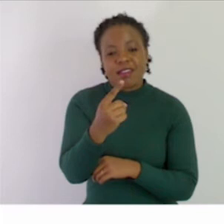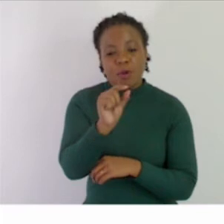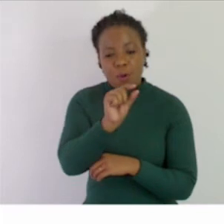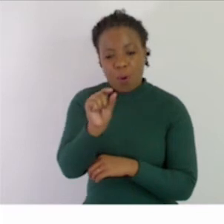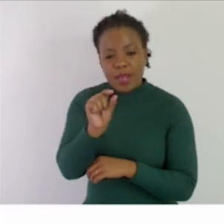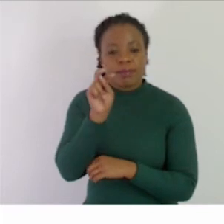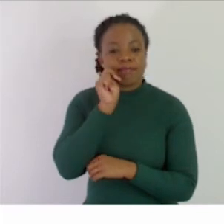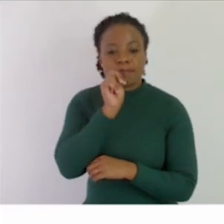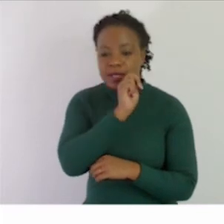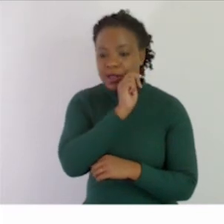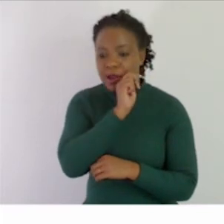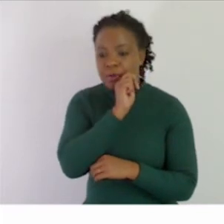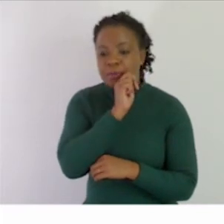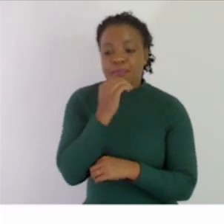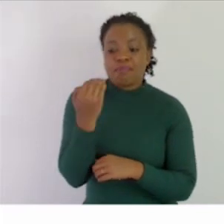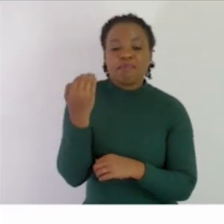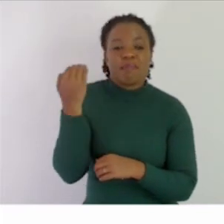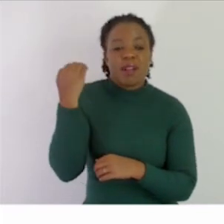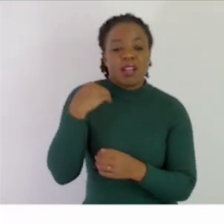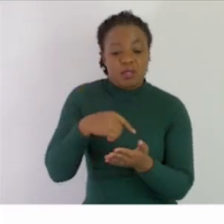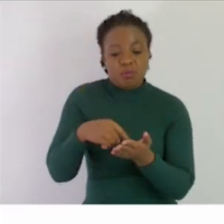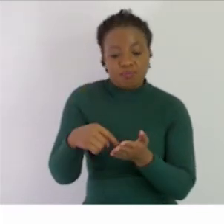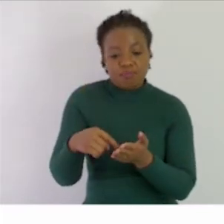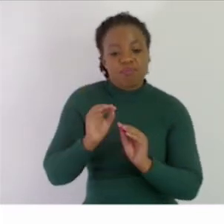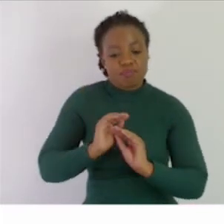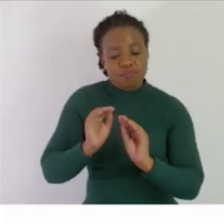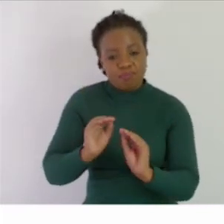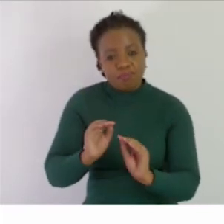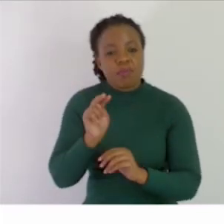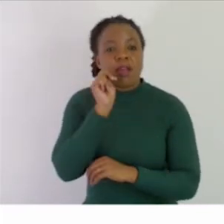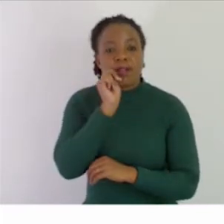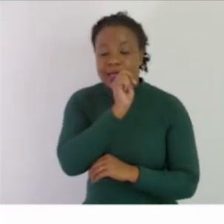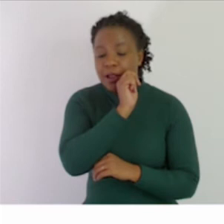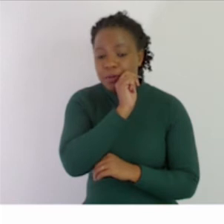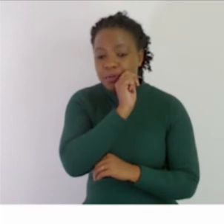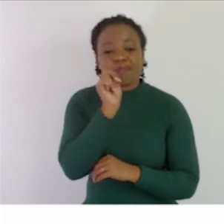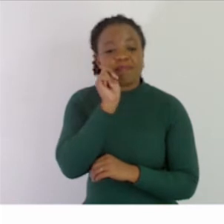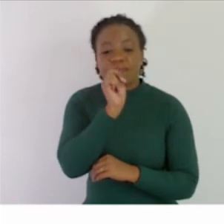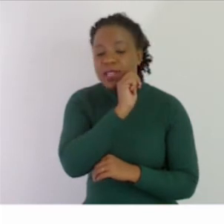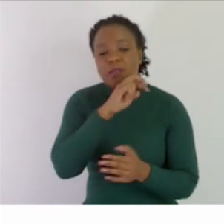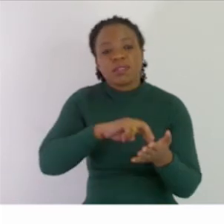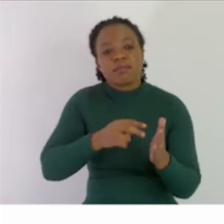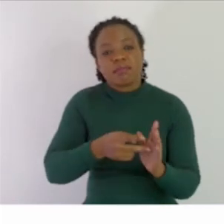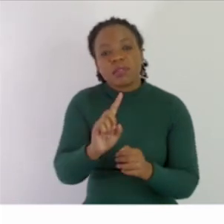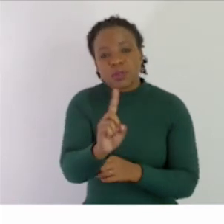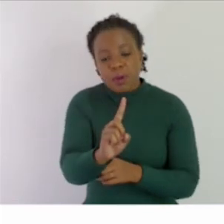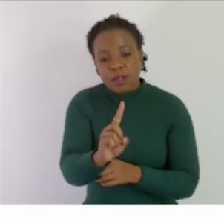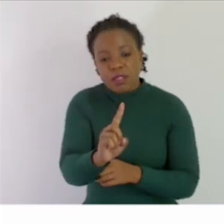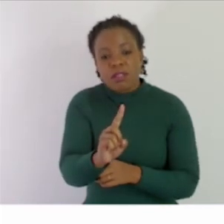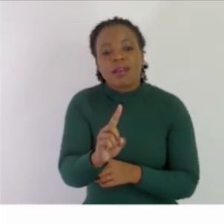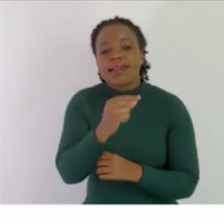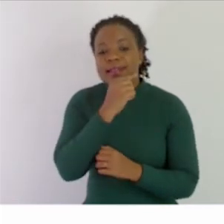you were defining nouns as names of things, names of people, names of